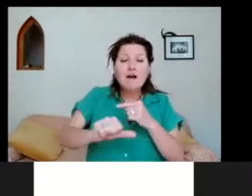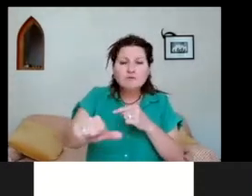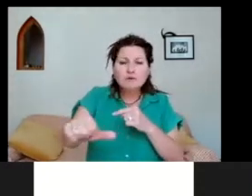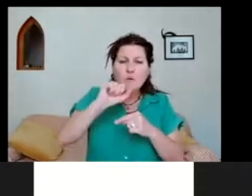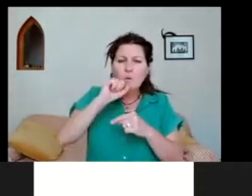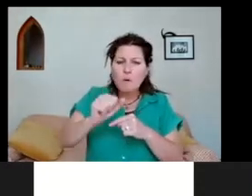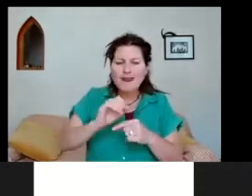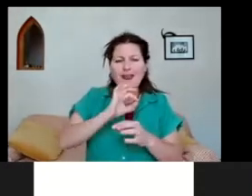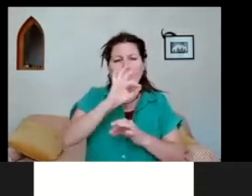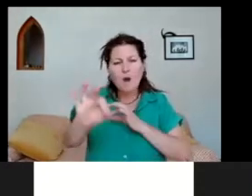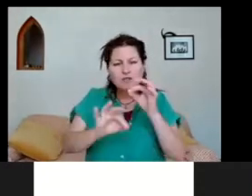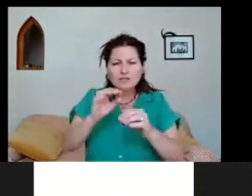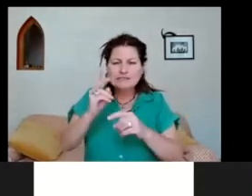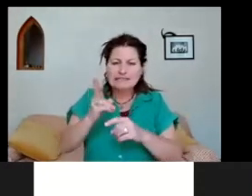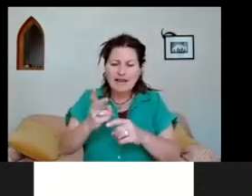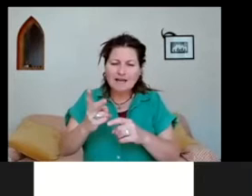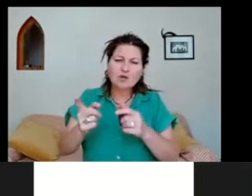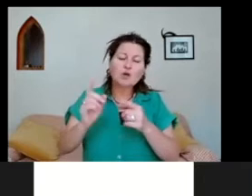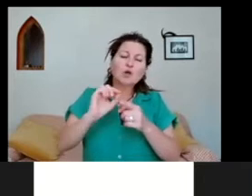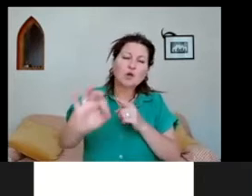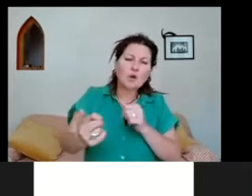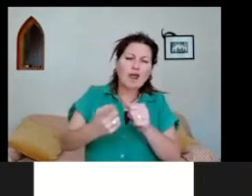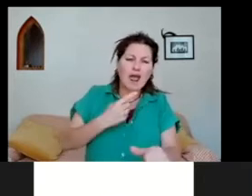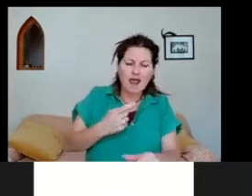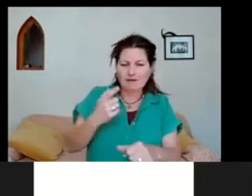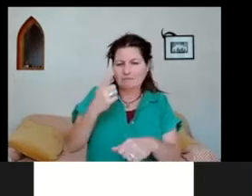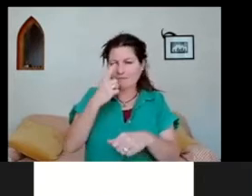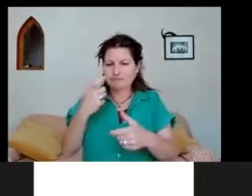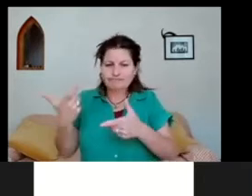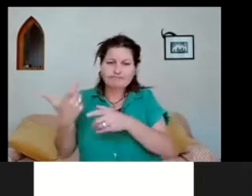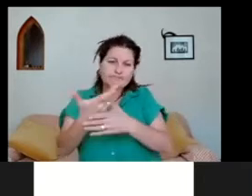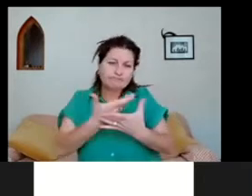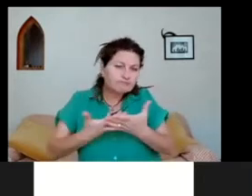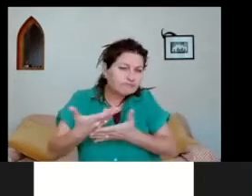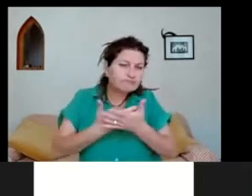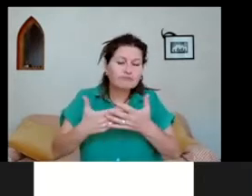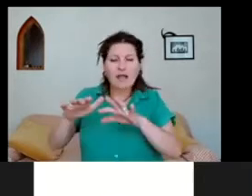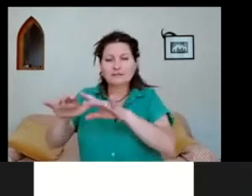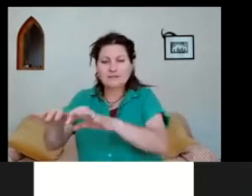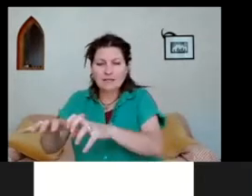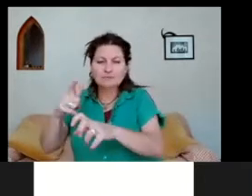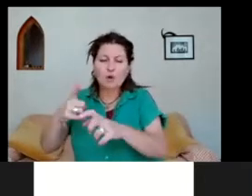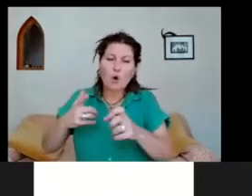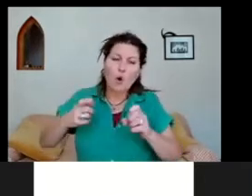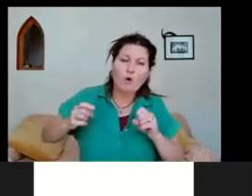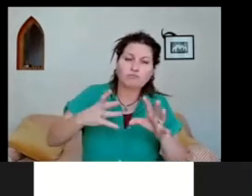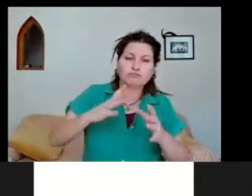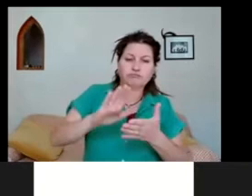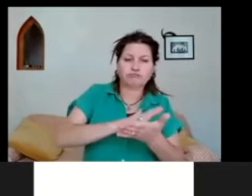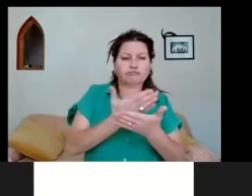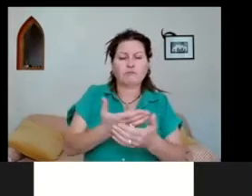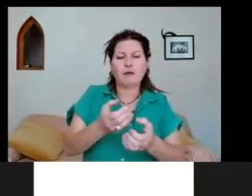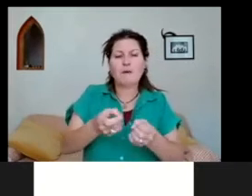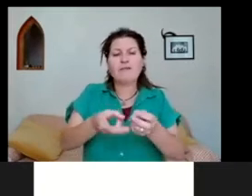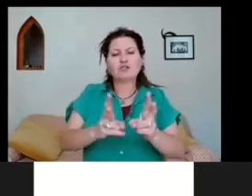you can talk to us, but they can also be signed or typed in the chat, as you prefer. And then around 11,